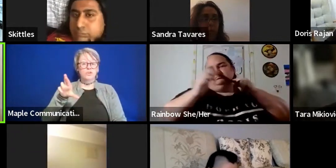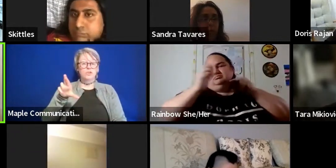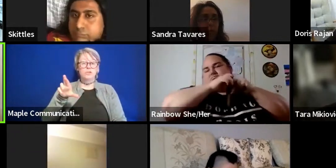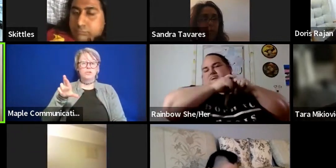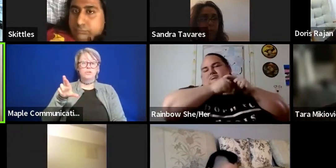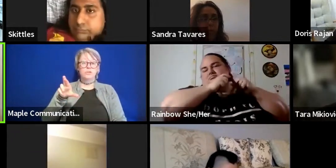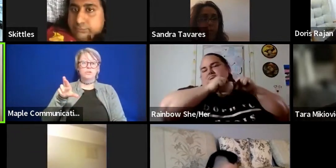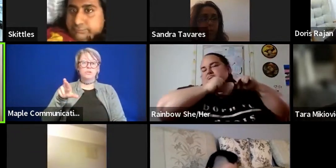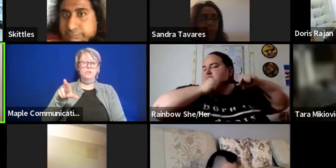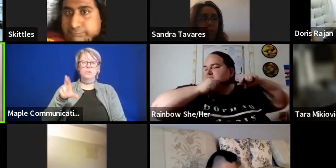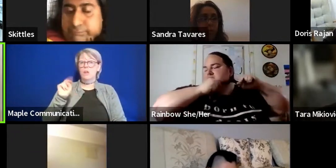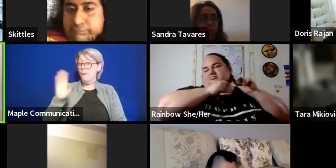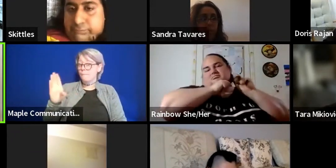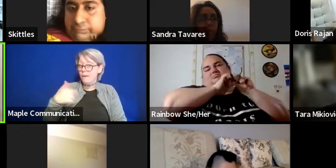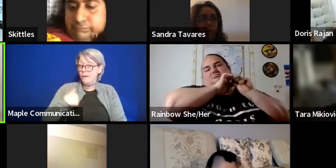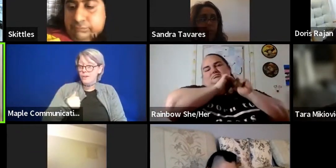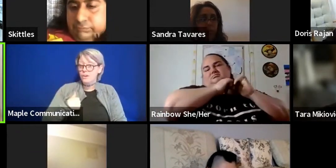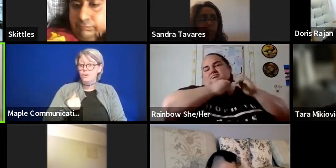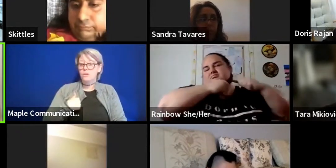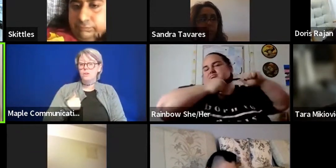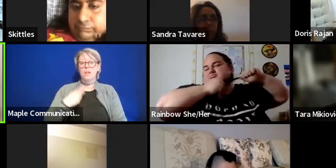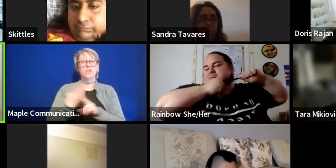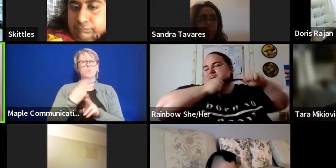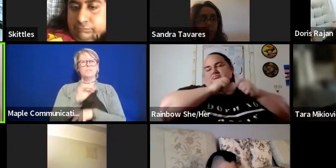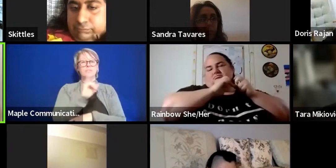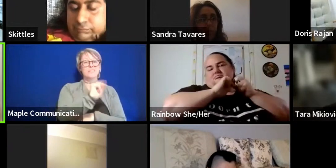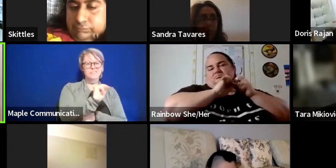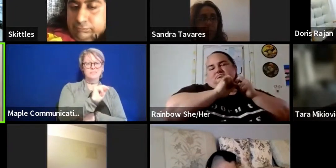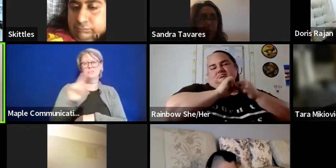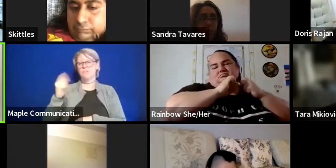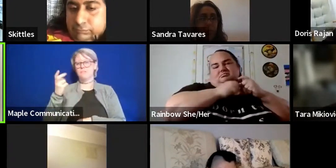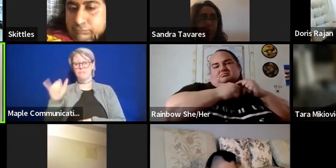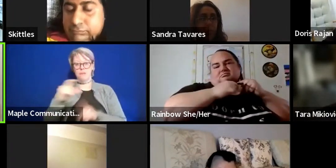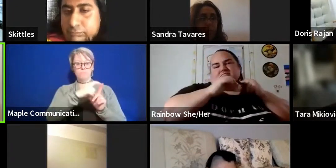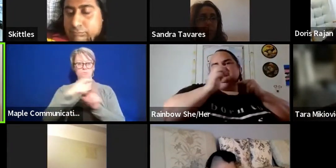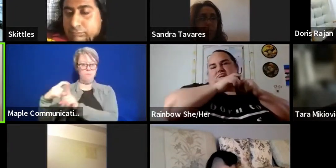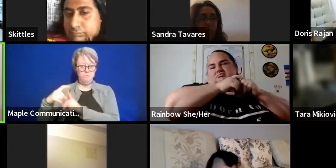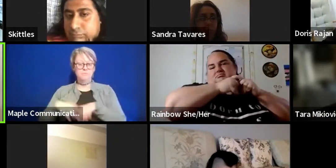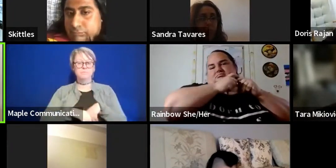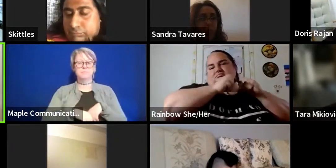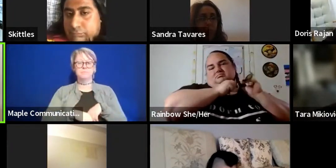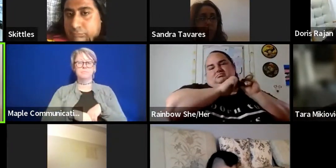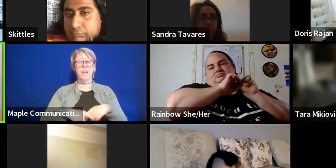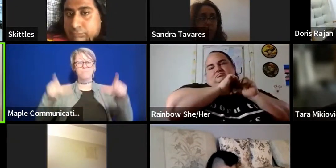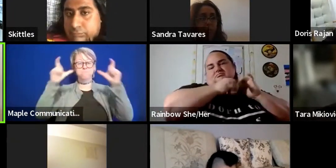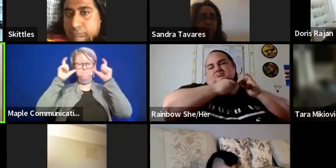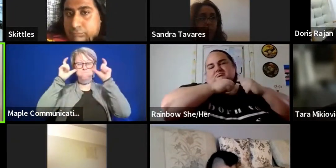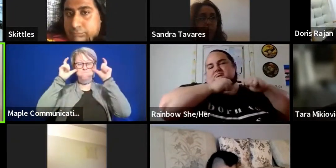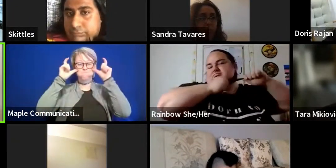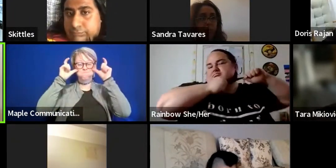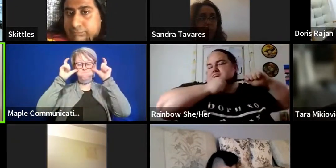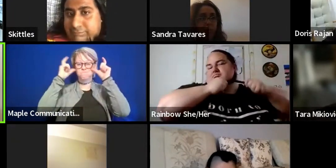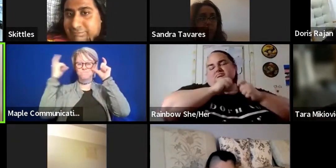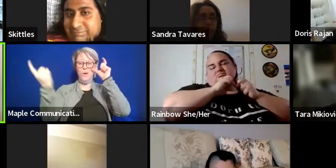I am non-binary. I use it or they pronouns. I have big glasses that